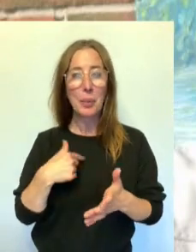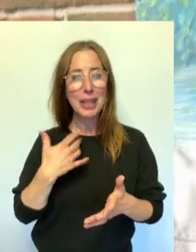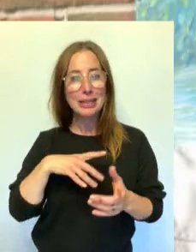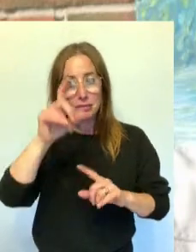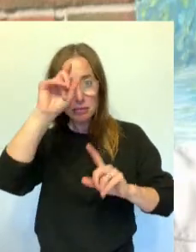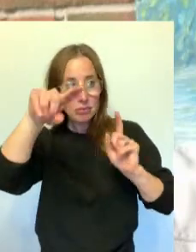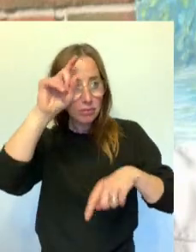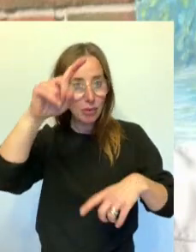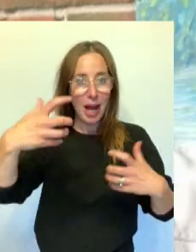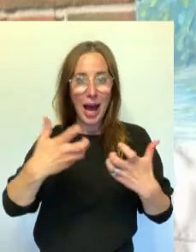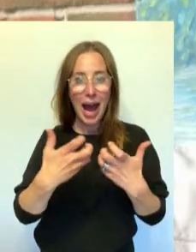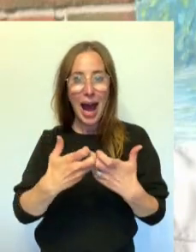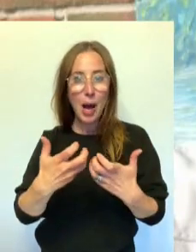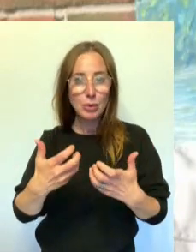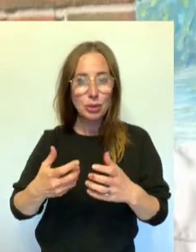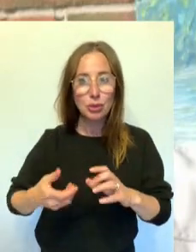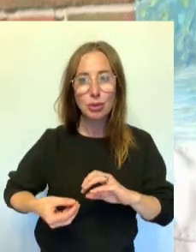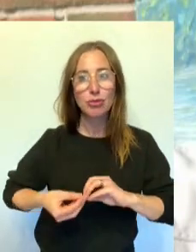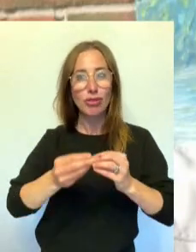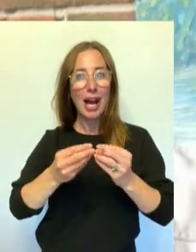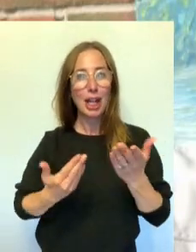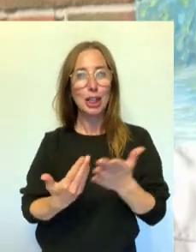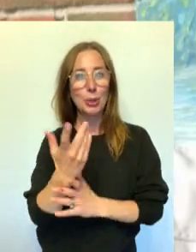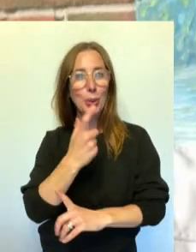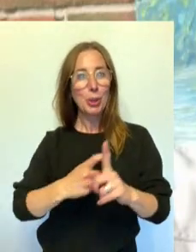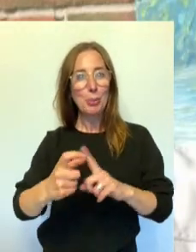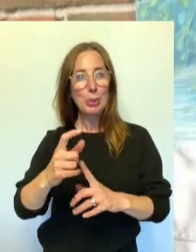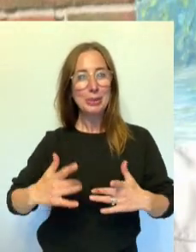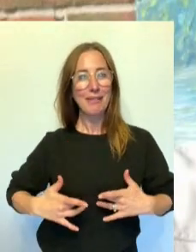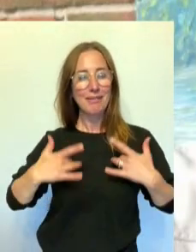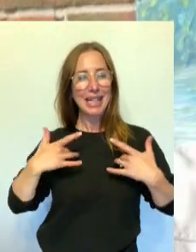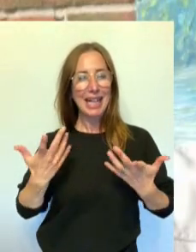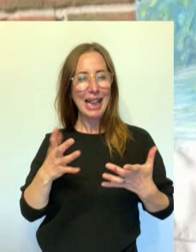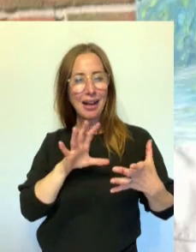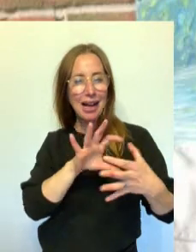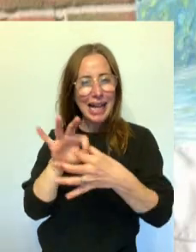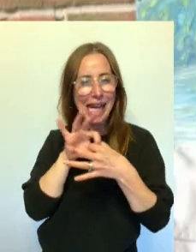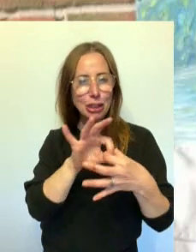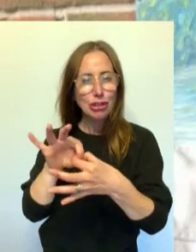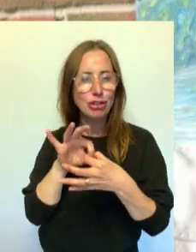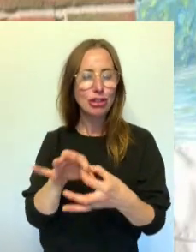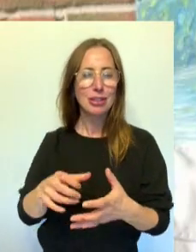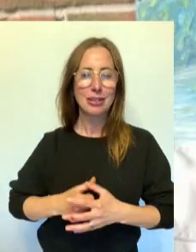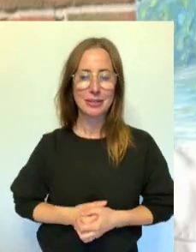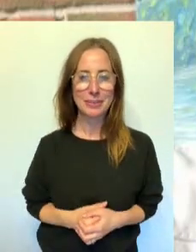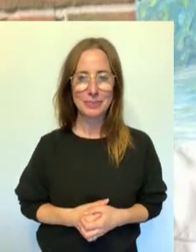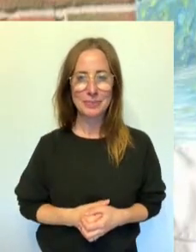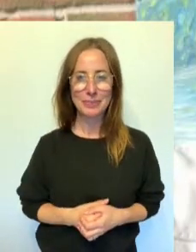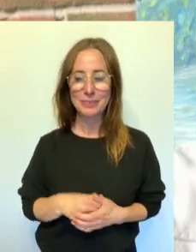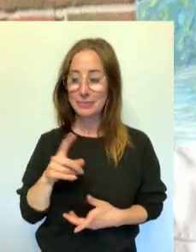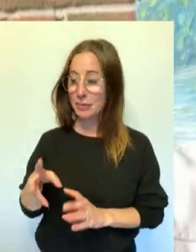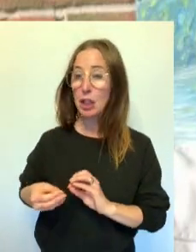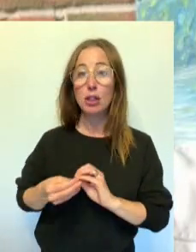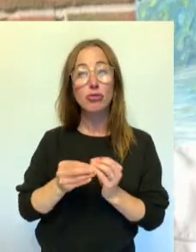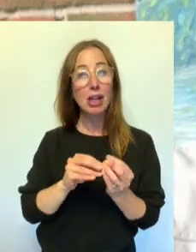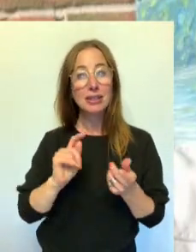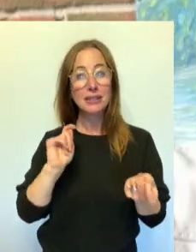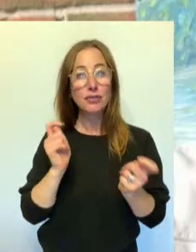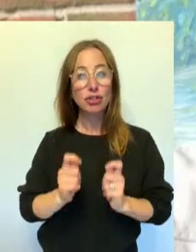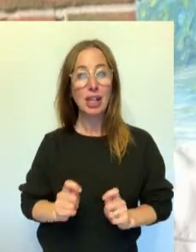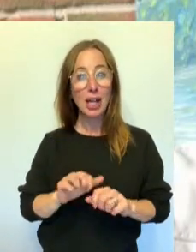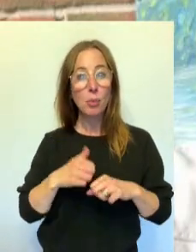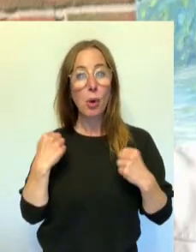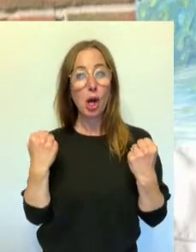and form kind of a community. So some of the guys from Creative Change Workshops are going to be joining me to